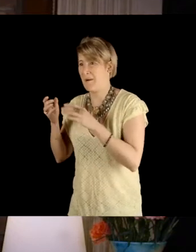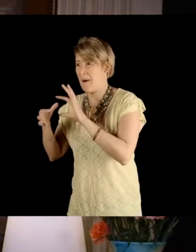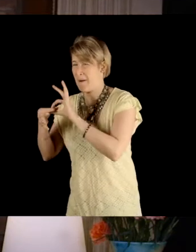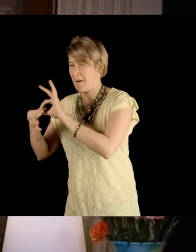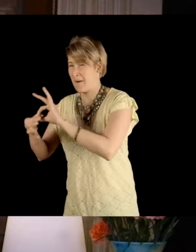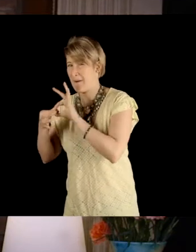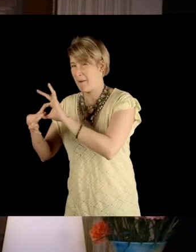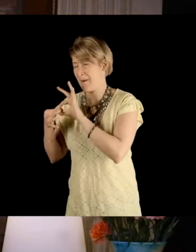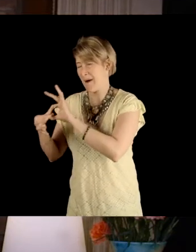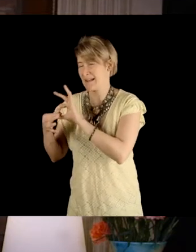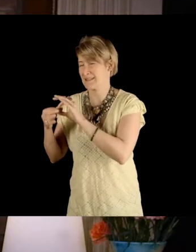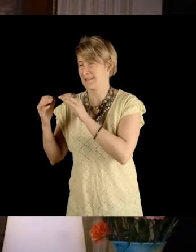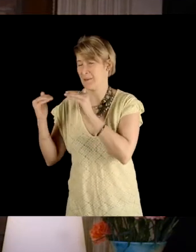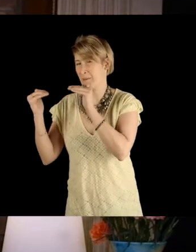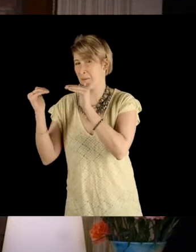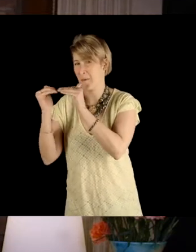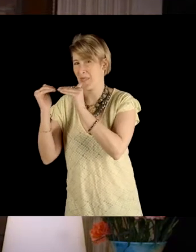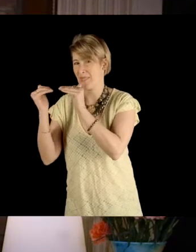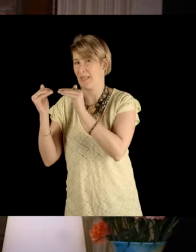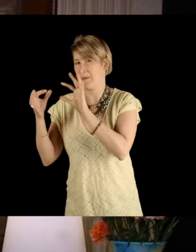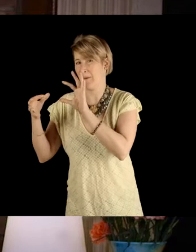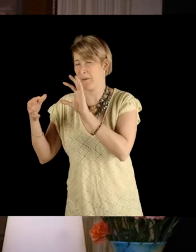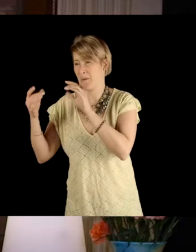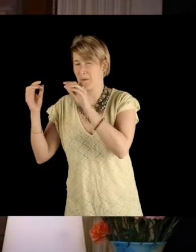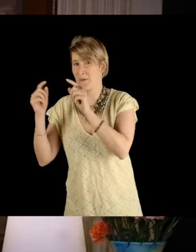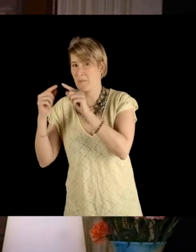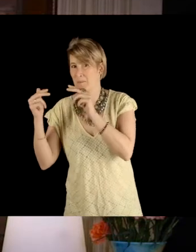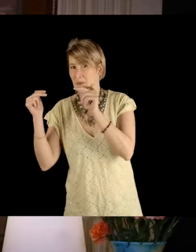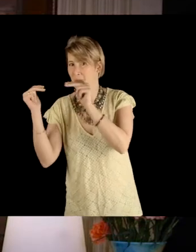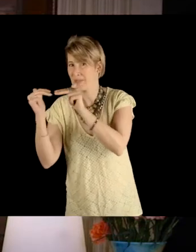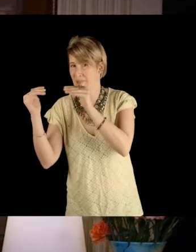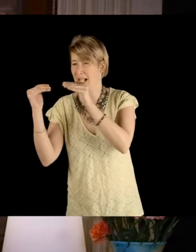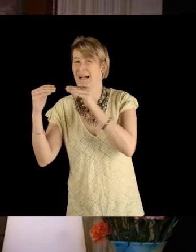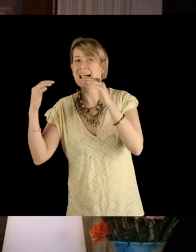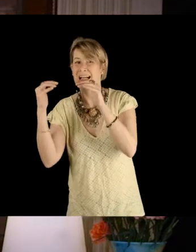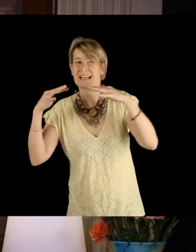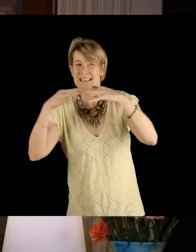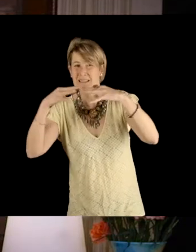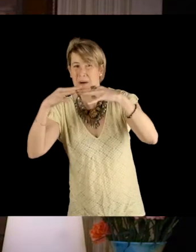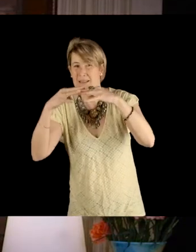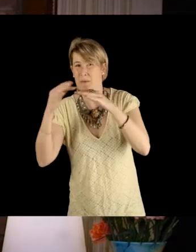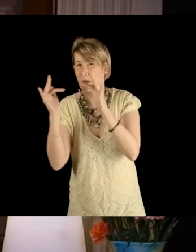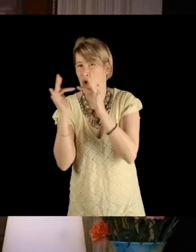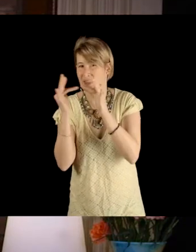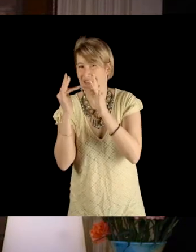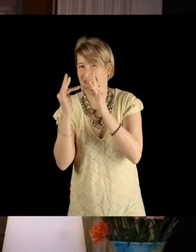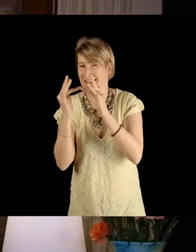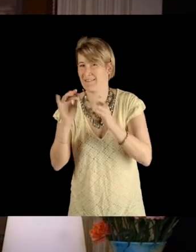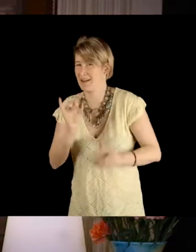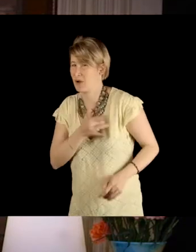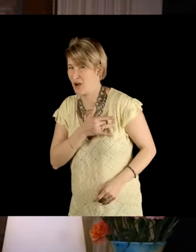final masterclass in this series. In the past two sessions, we had practiced relaxation and daily